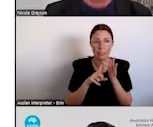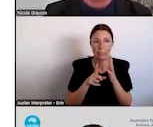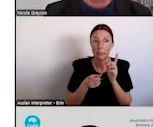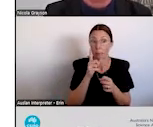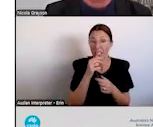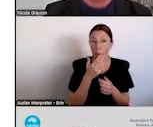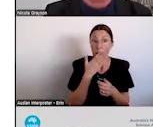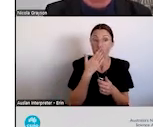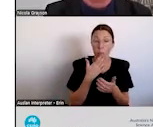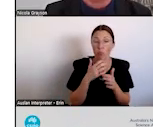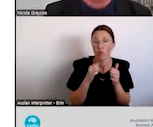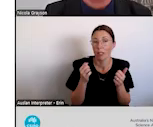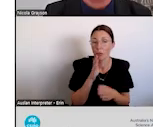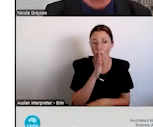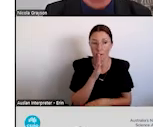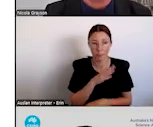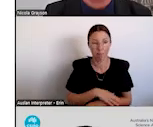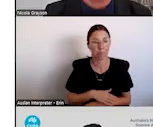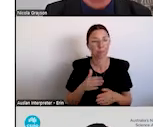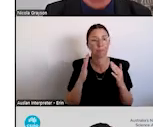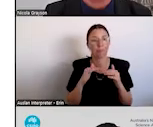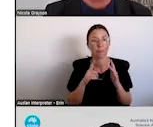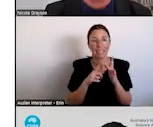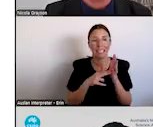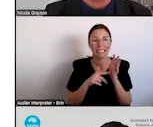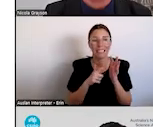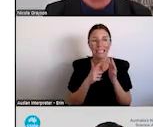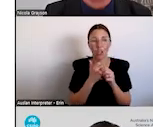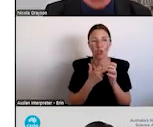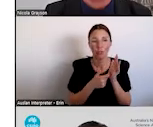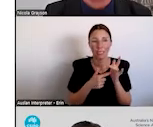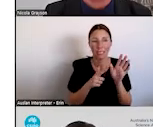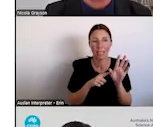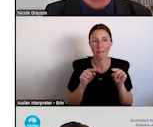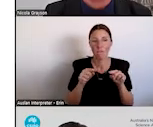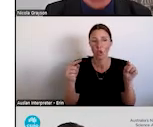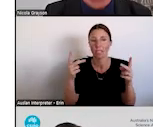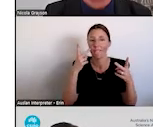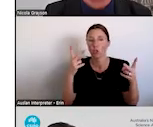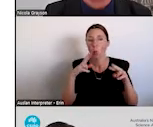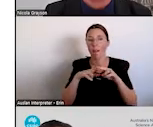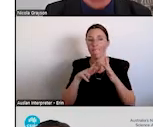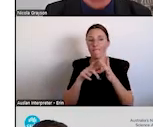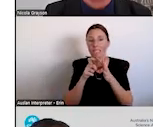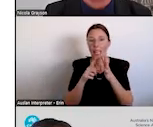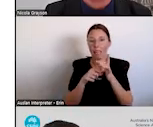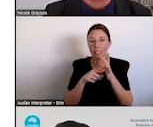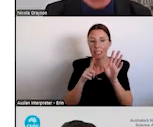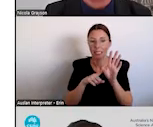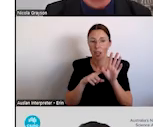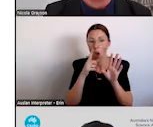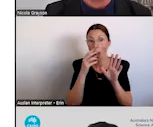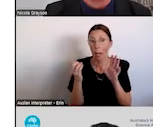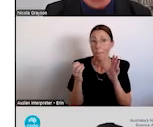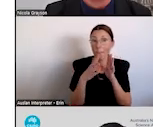Also, in integrity versus visual fidelity, I said I can inject noise so that AI cannot learn from it. But what